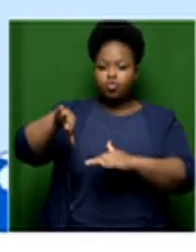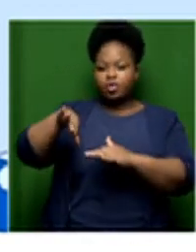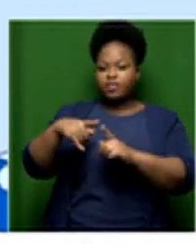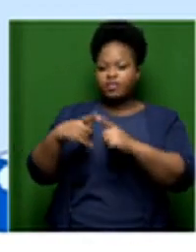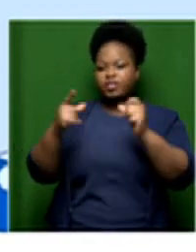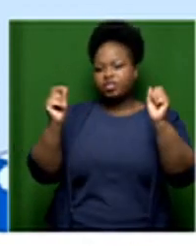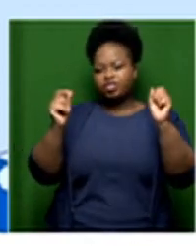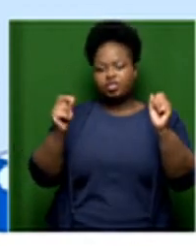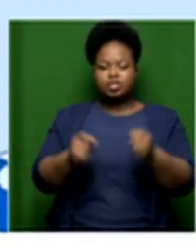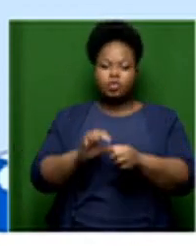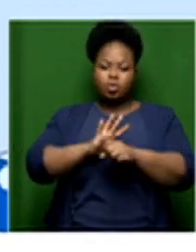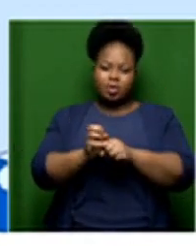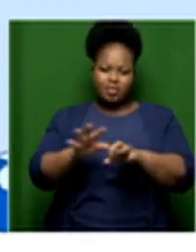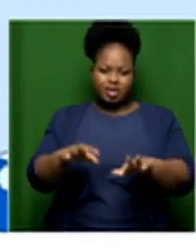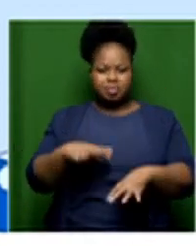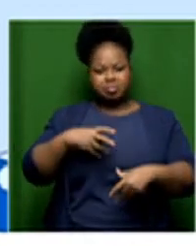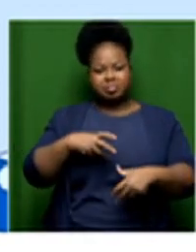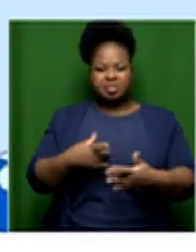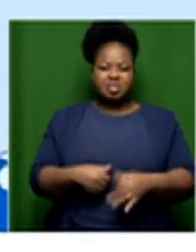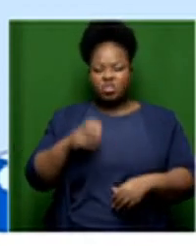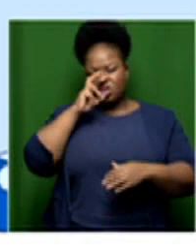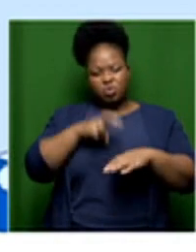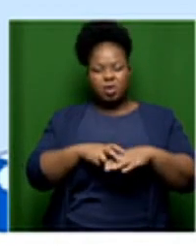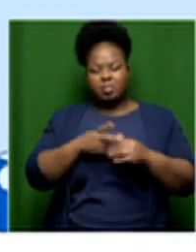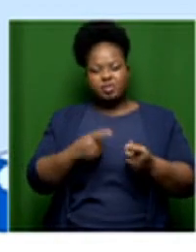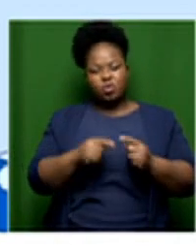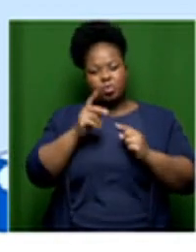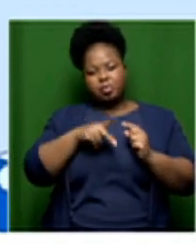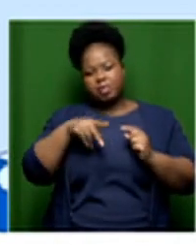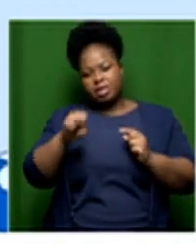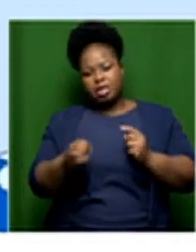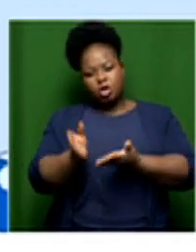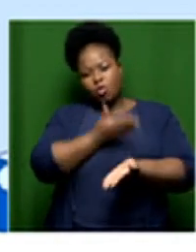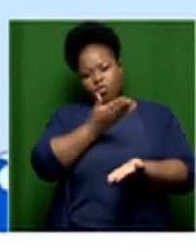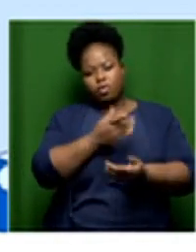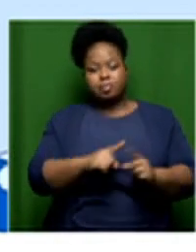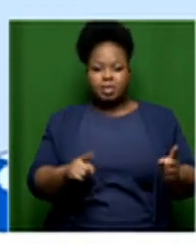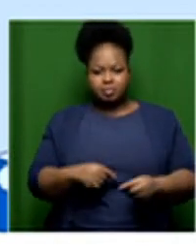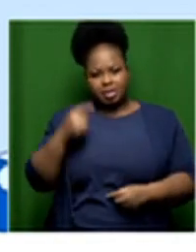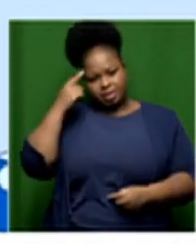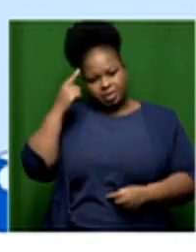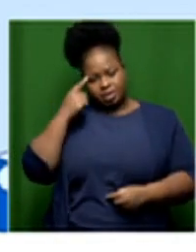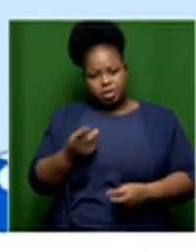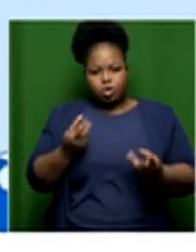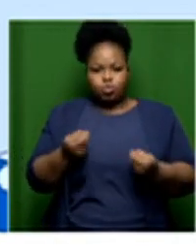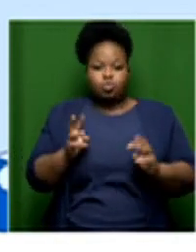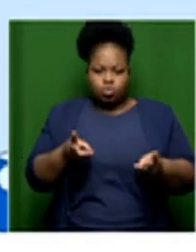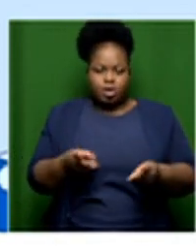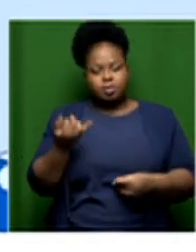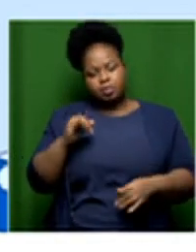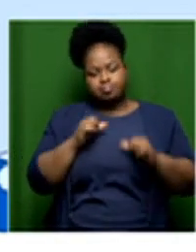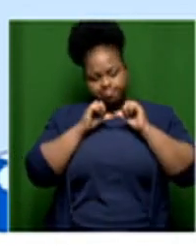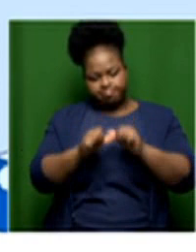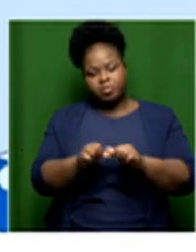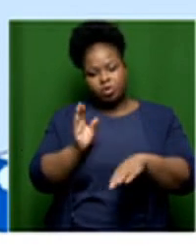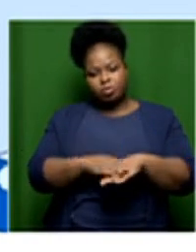then we will have to readjust and just drop the requirements for PPE. But I think the new normal will still require